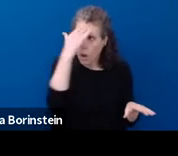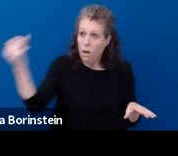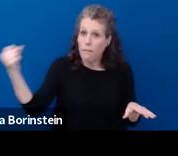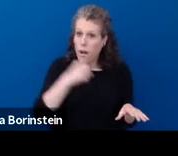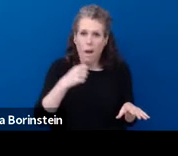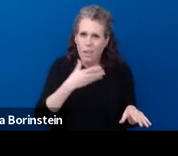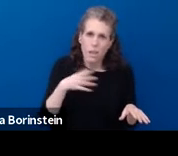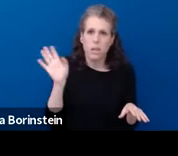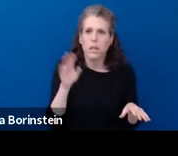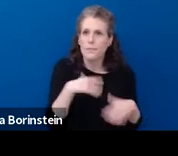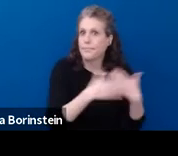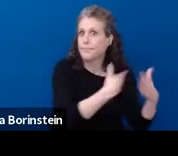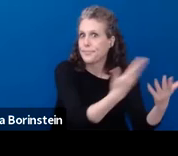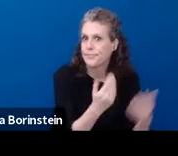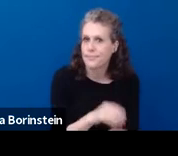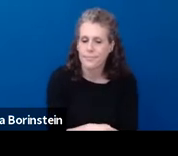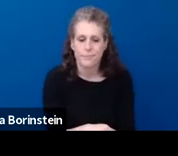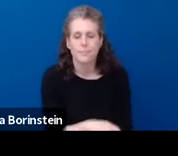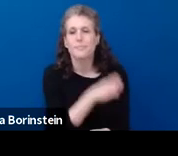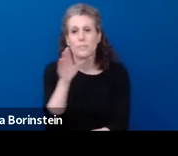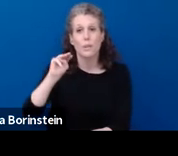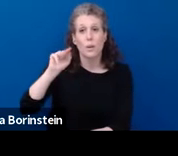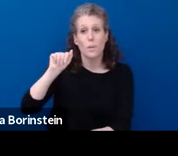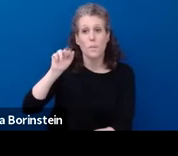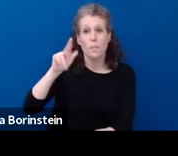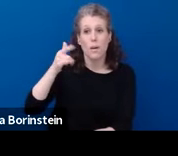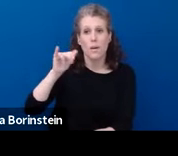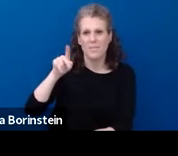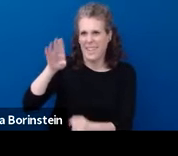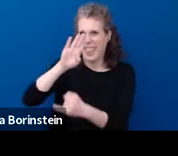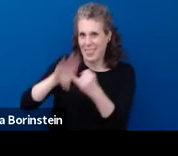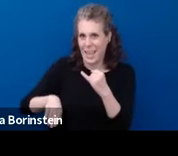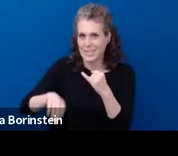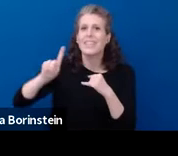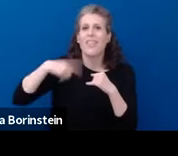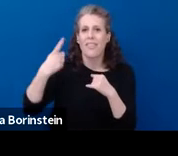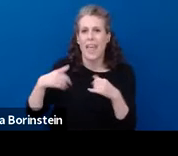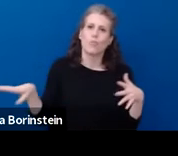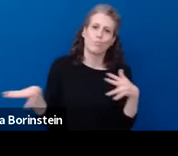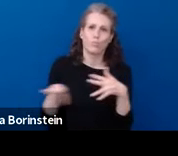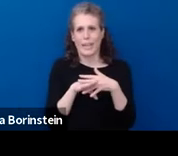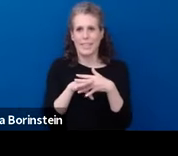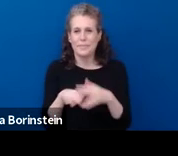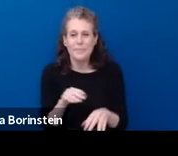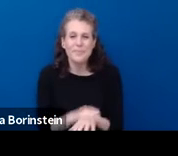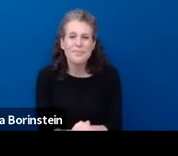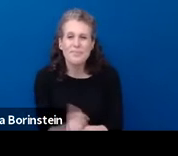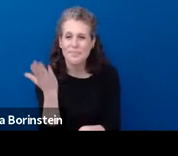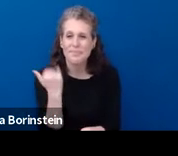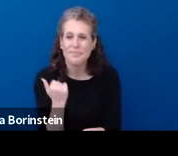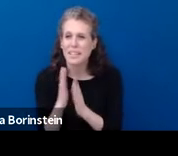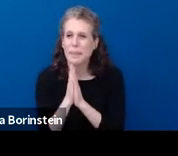much. Okay, Martin, you will be our last one speaker before we take a break. So please.